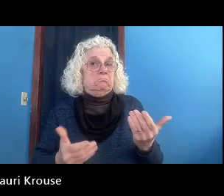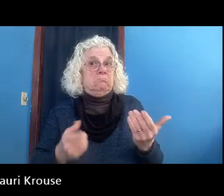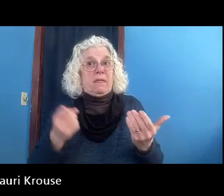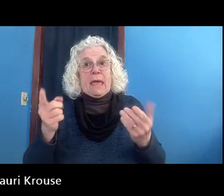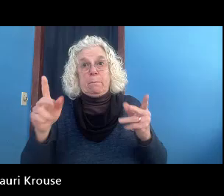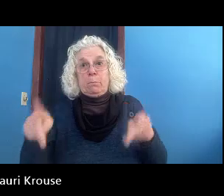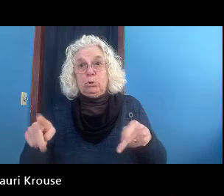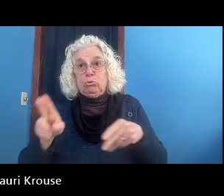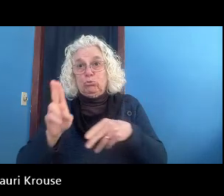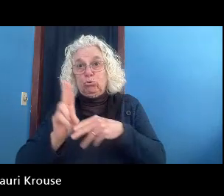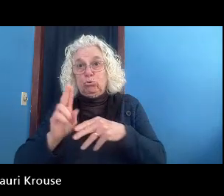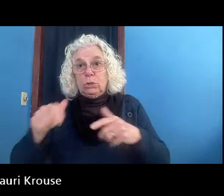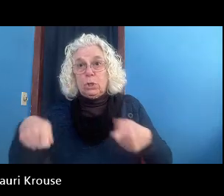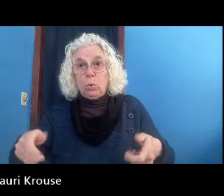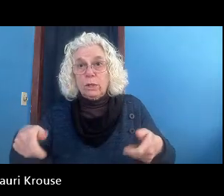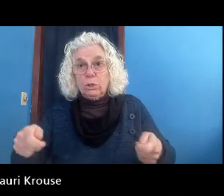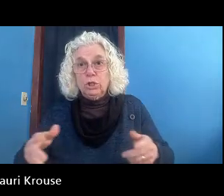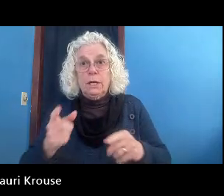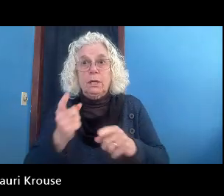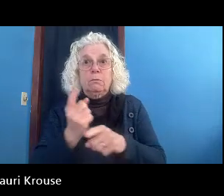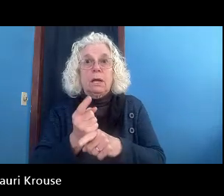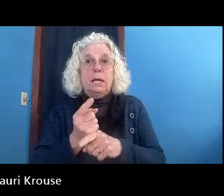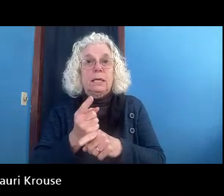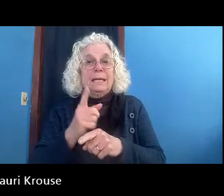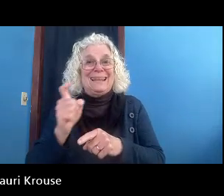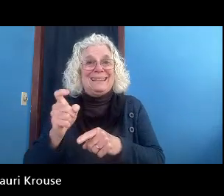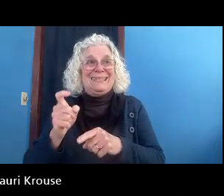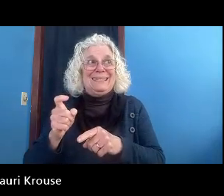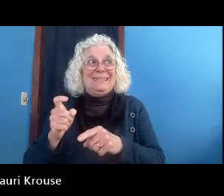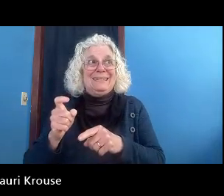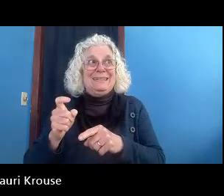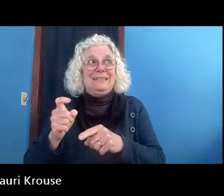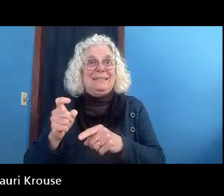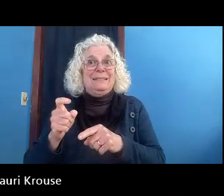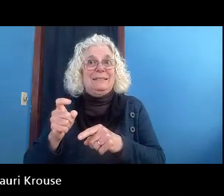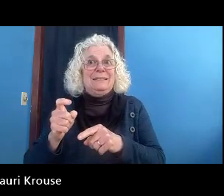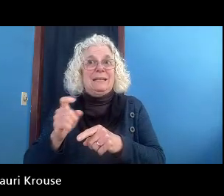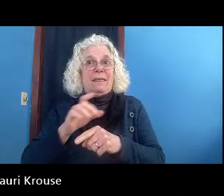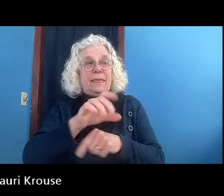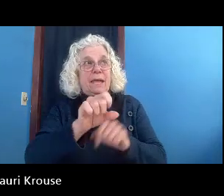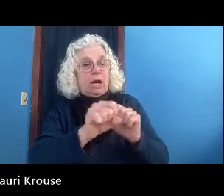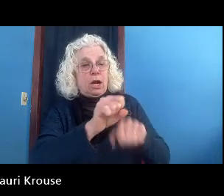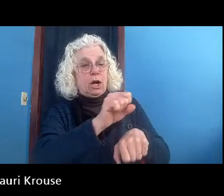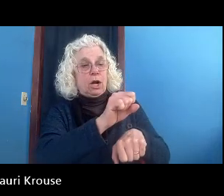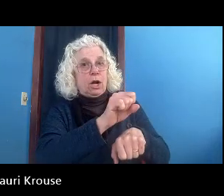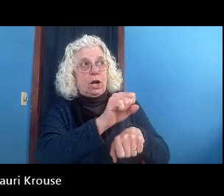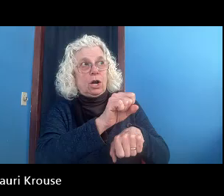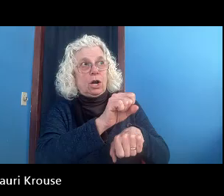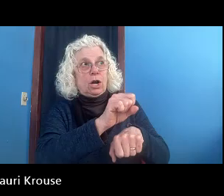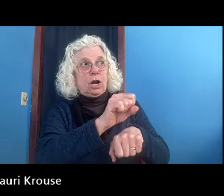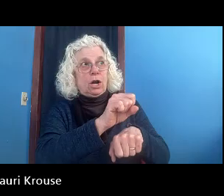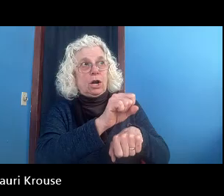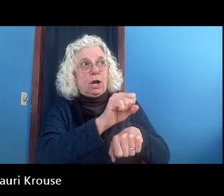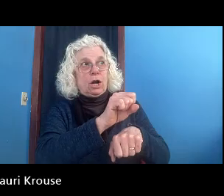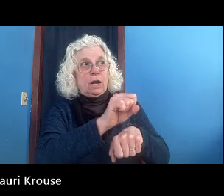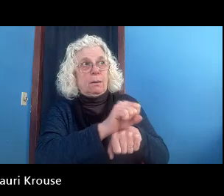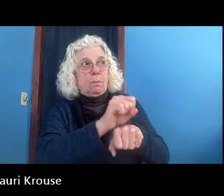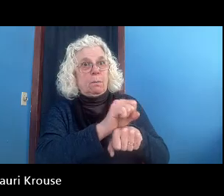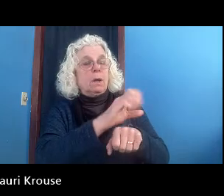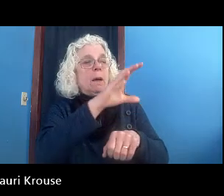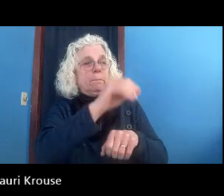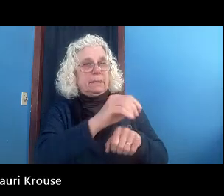they needed it to be modified in order for the employee to access the car because they need to run different errands